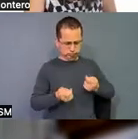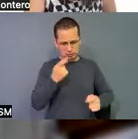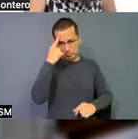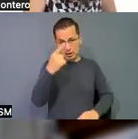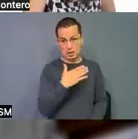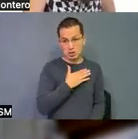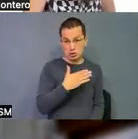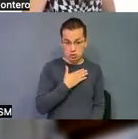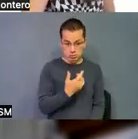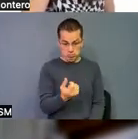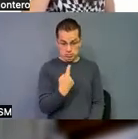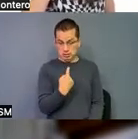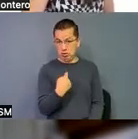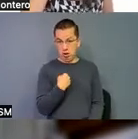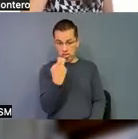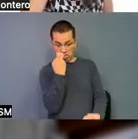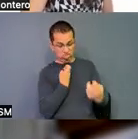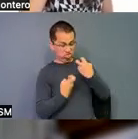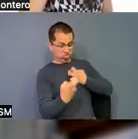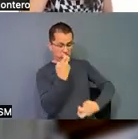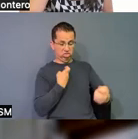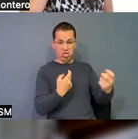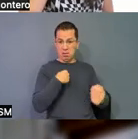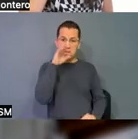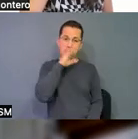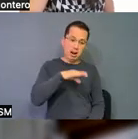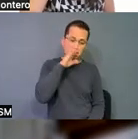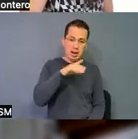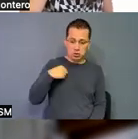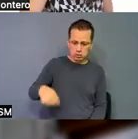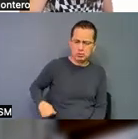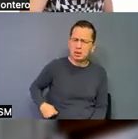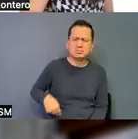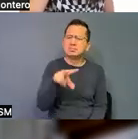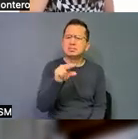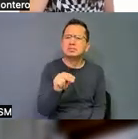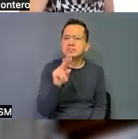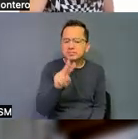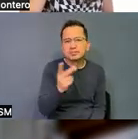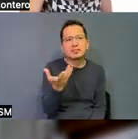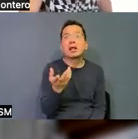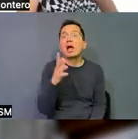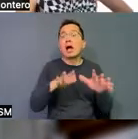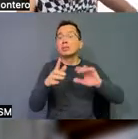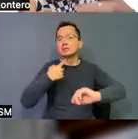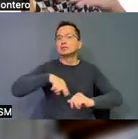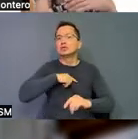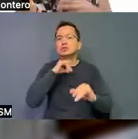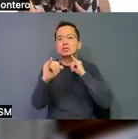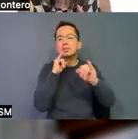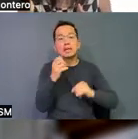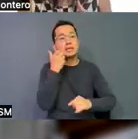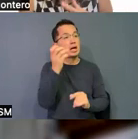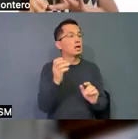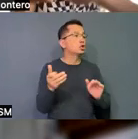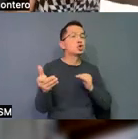for it. And we interpreters, we tend to be very perfectionistic. Oh, why didn't I do this better? It could have been better. You know